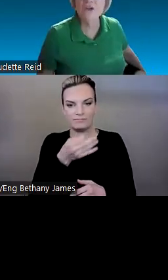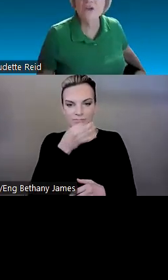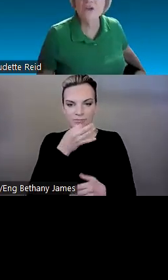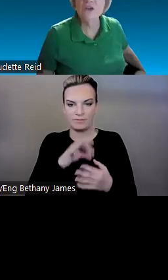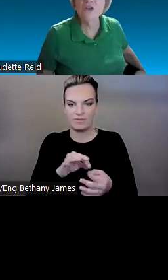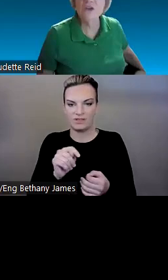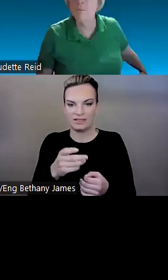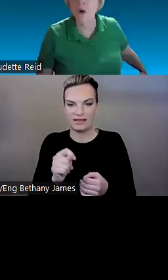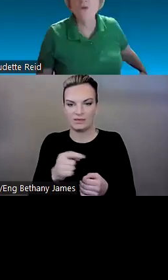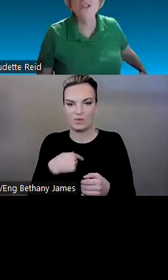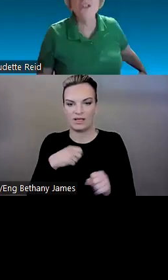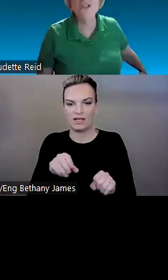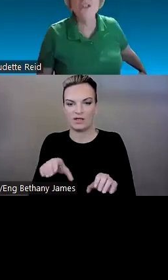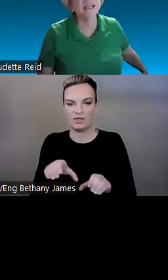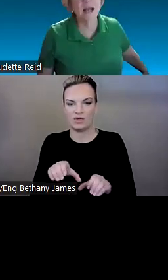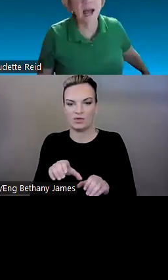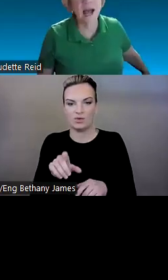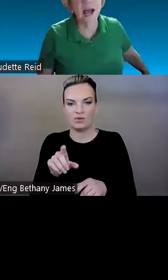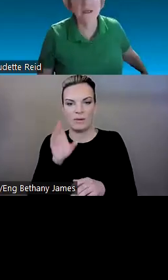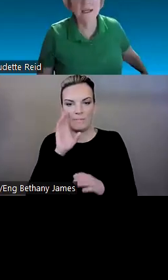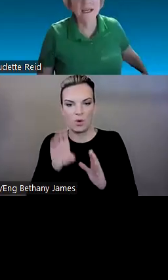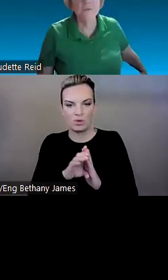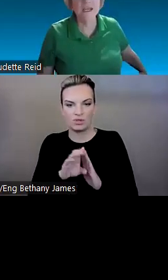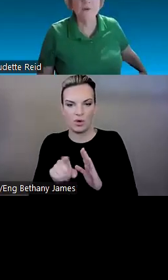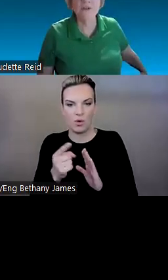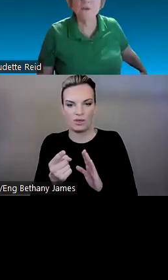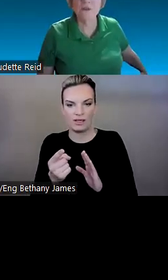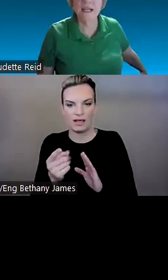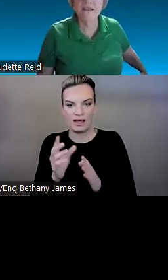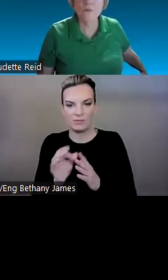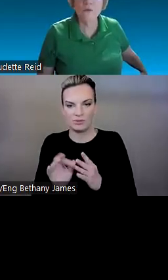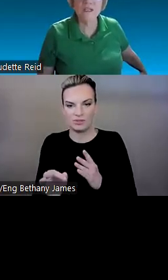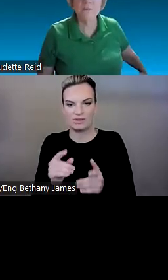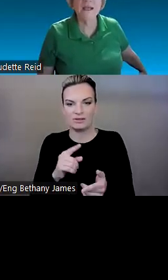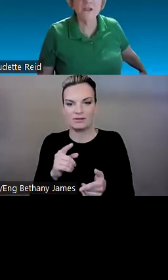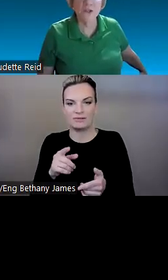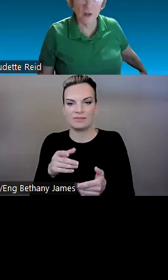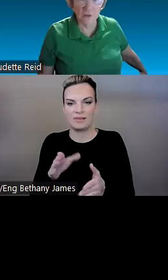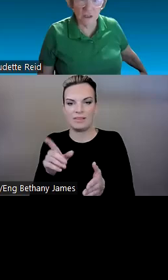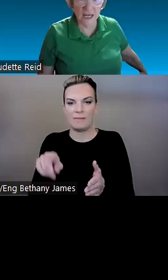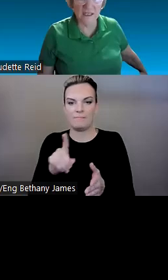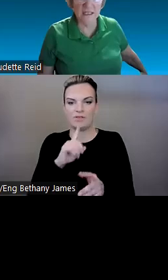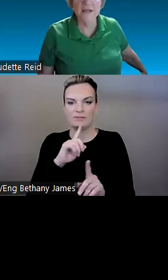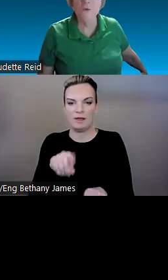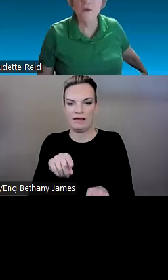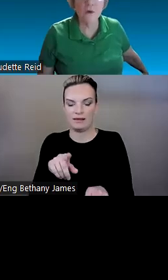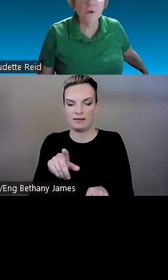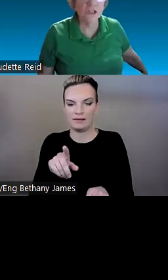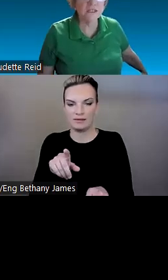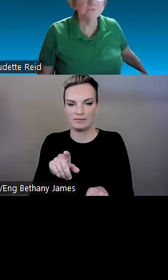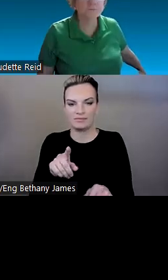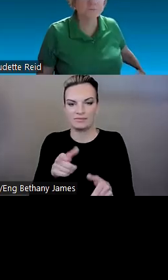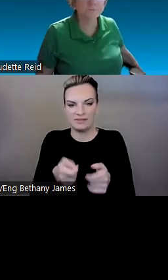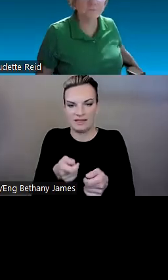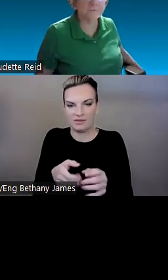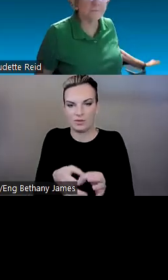can do a just emoji only option and be able to let them respond to other texts with